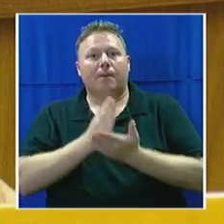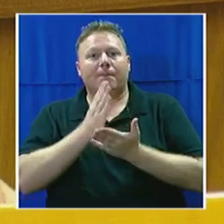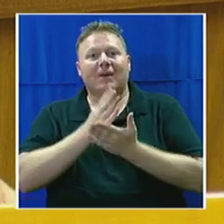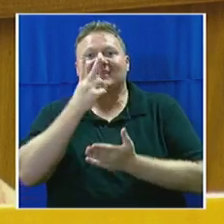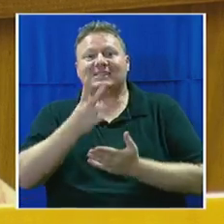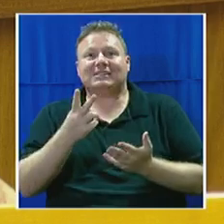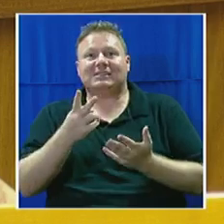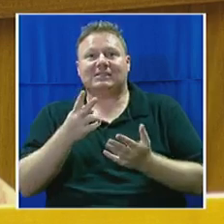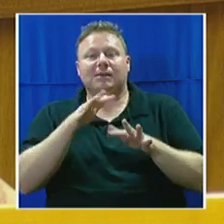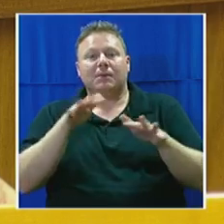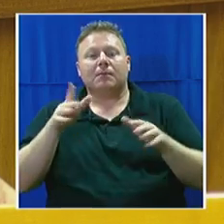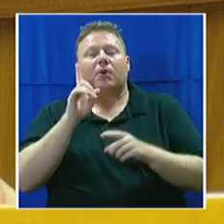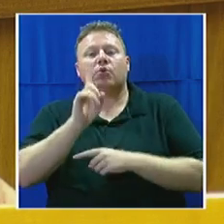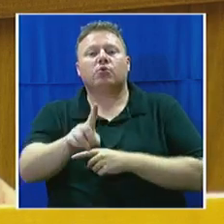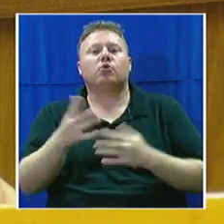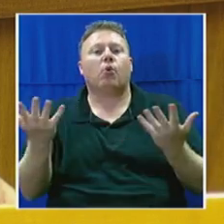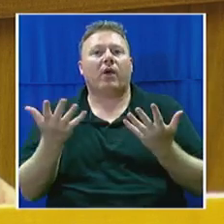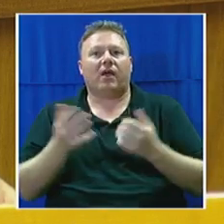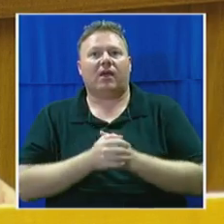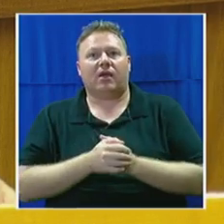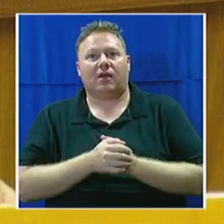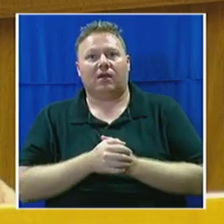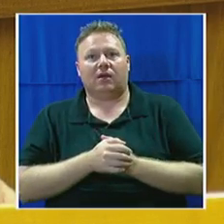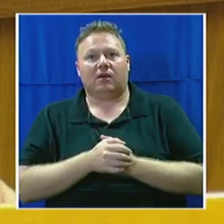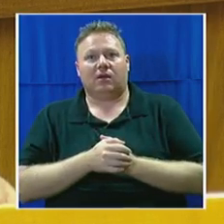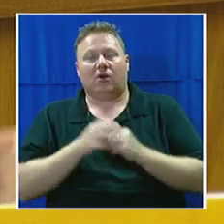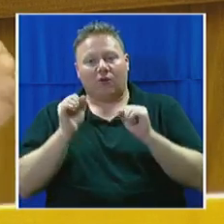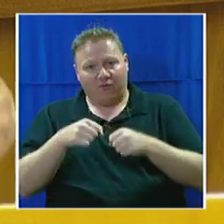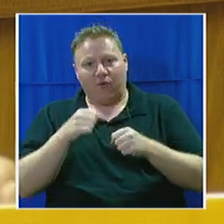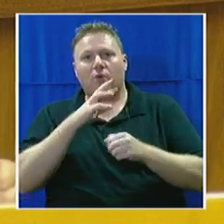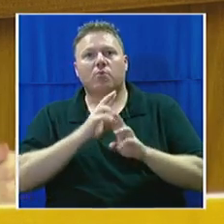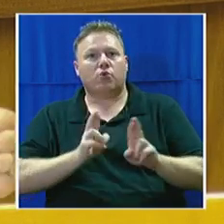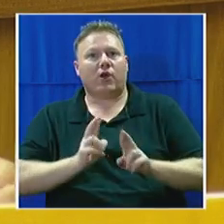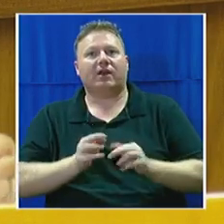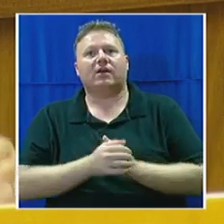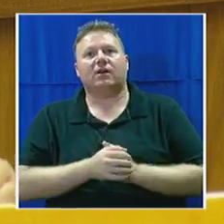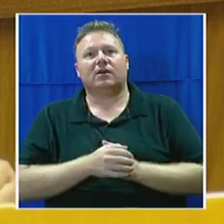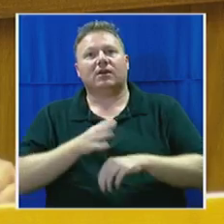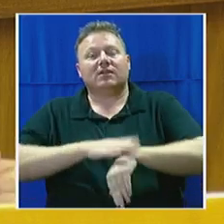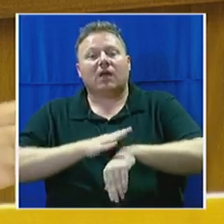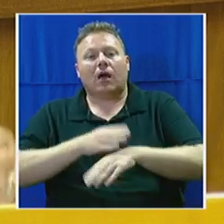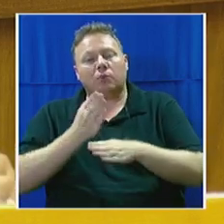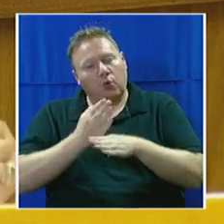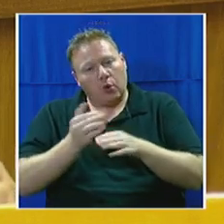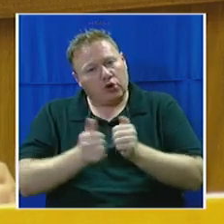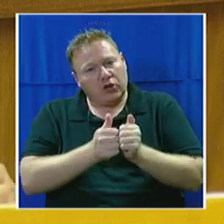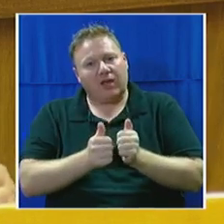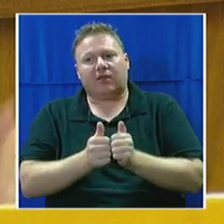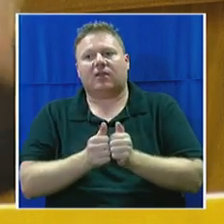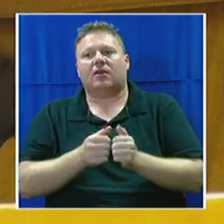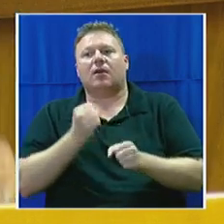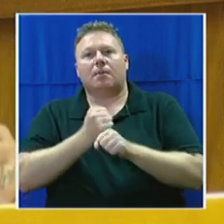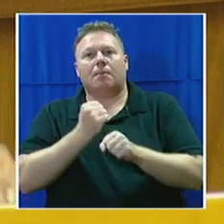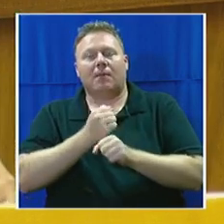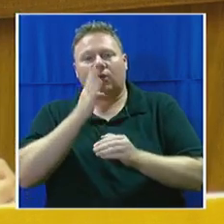our patients will be going to confirm that we are indeed ready. It is time to work together and ensure the safety